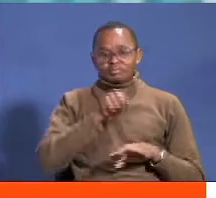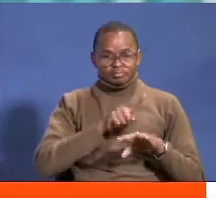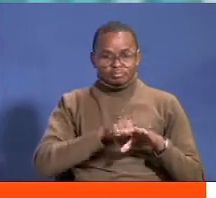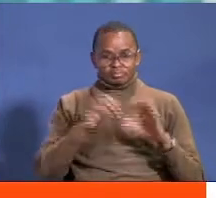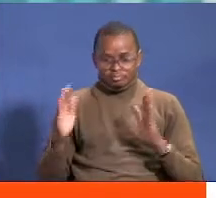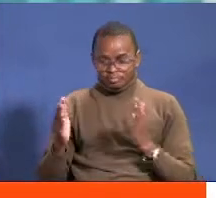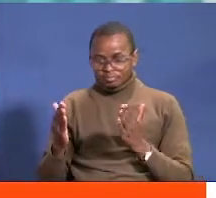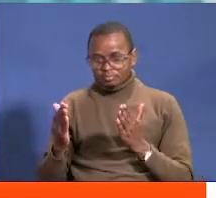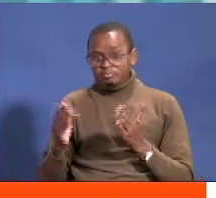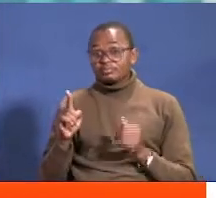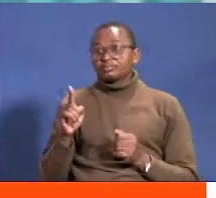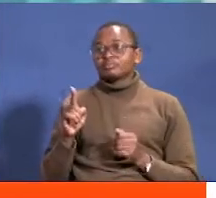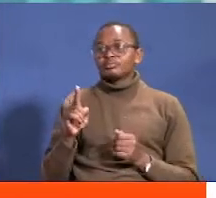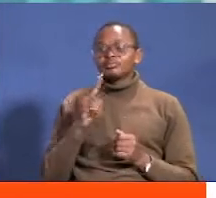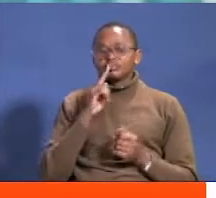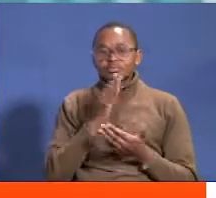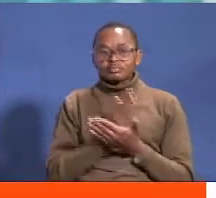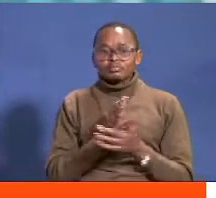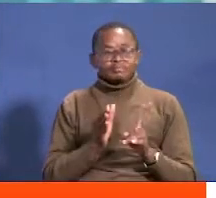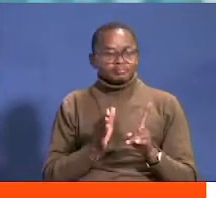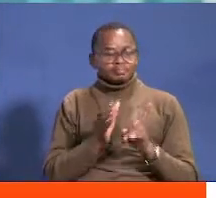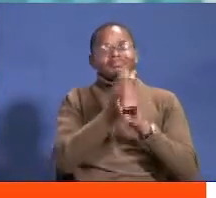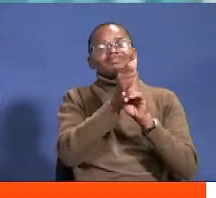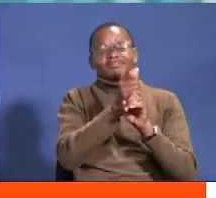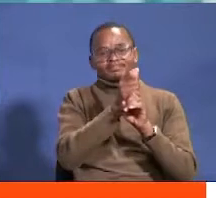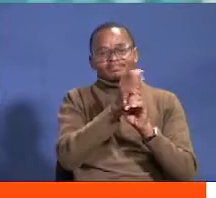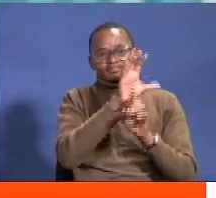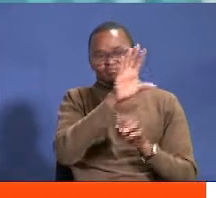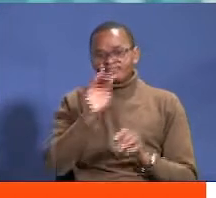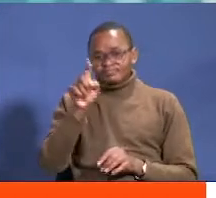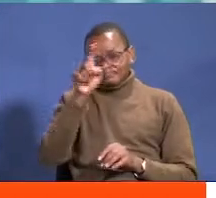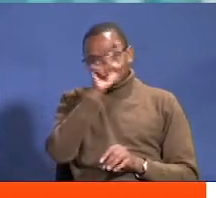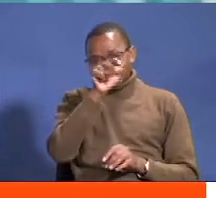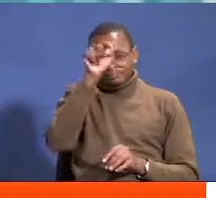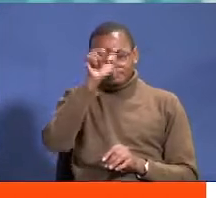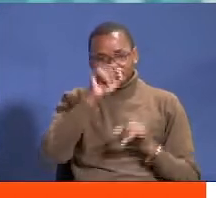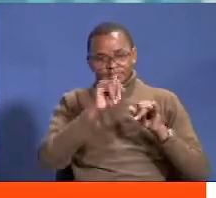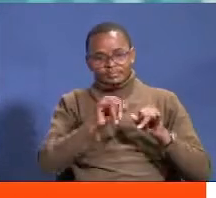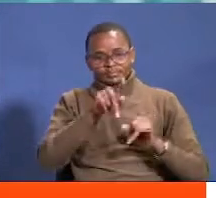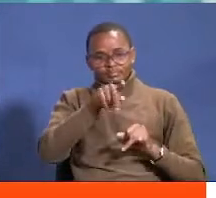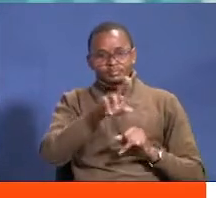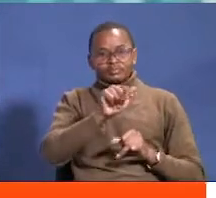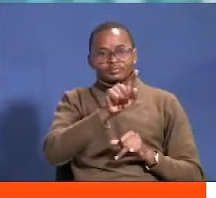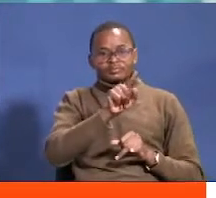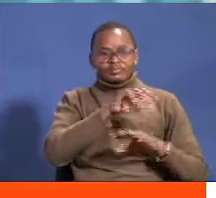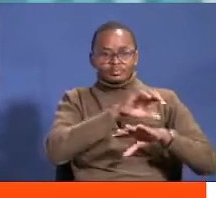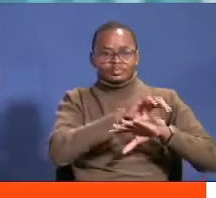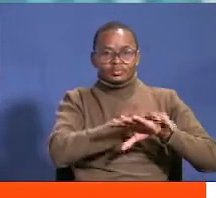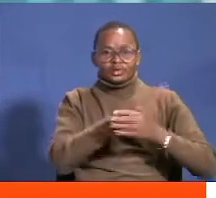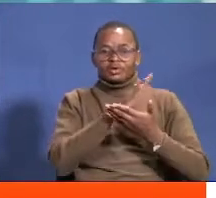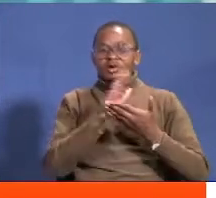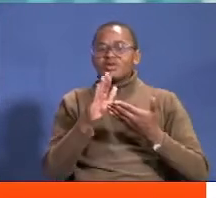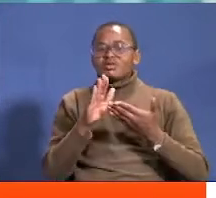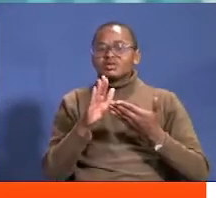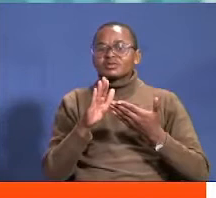mobilize youth, you are sure to achieve, right? Sure. You're sure to achieve, and therefore youth must stay put. They must be abreast with some of these things.